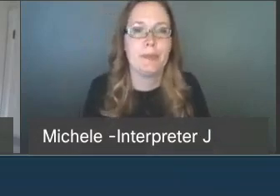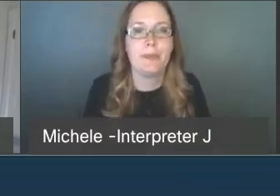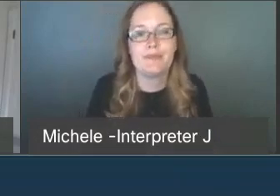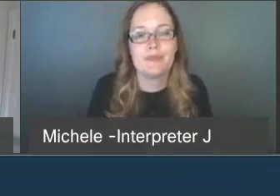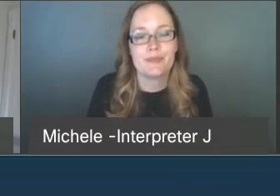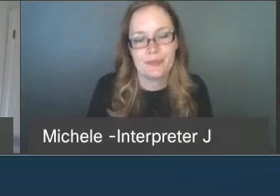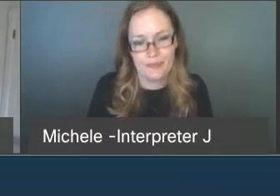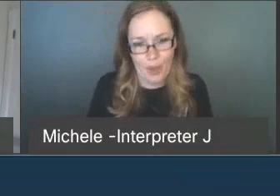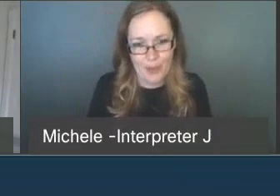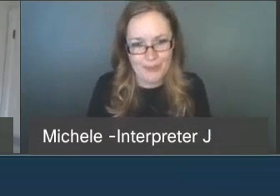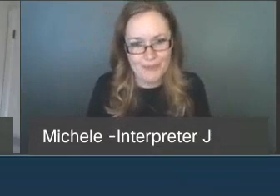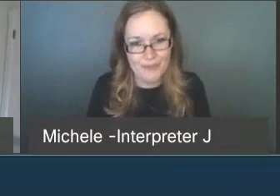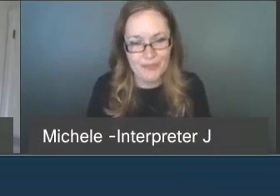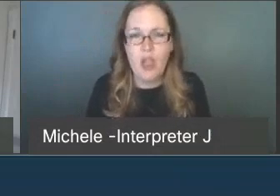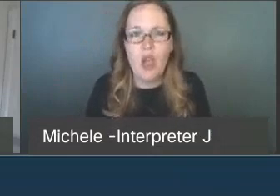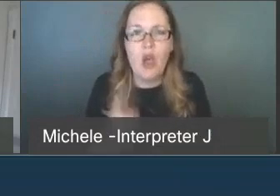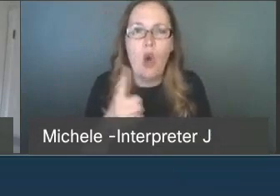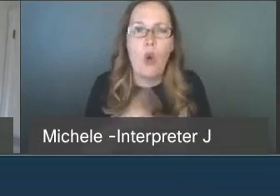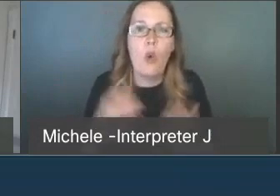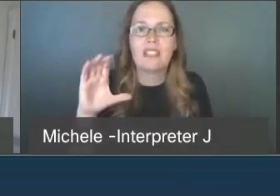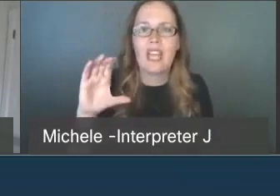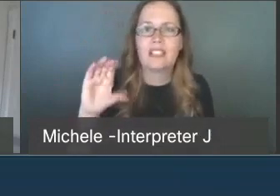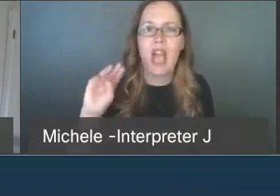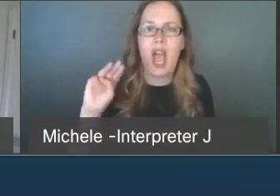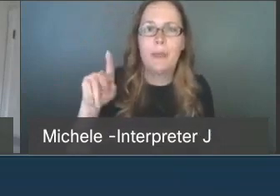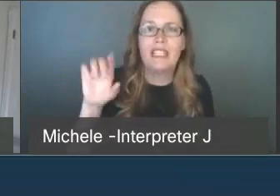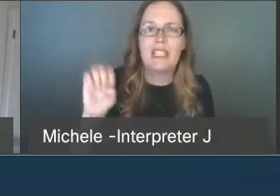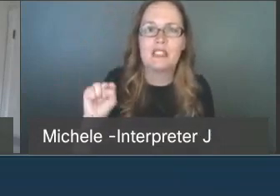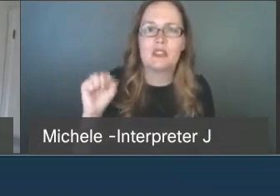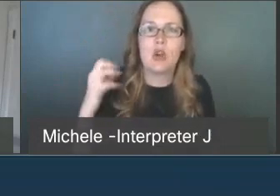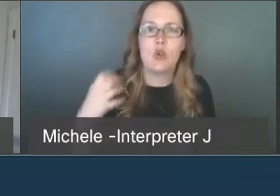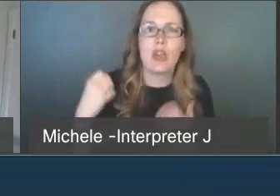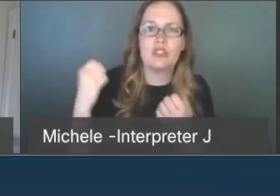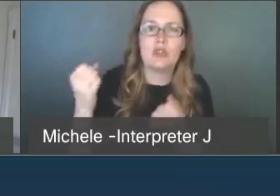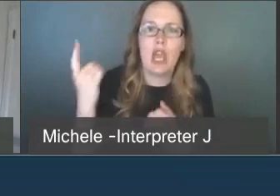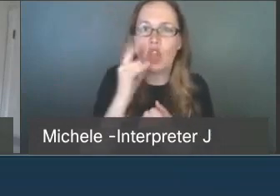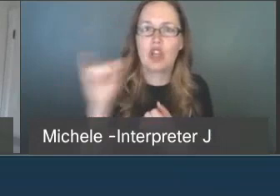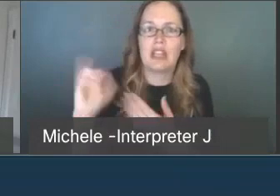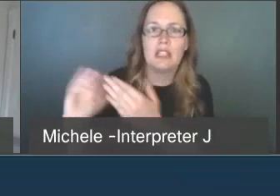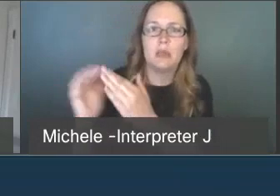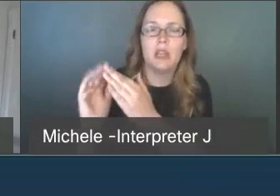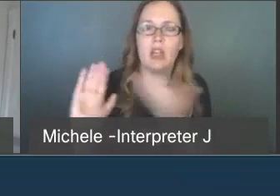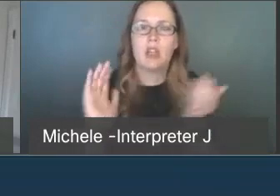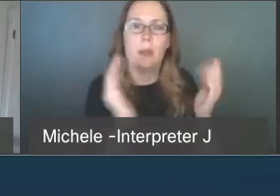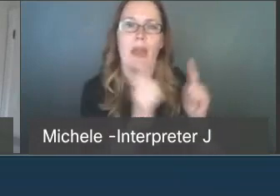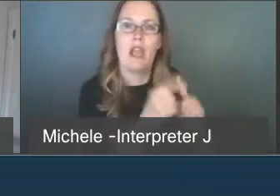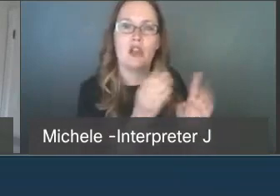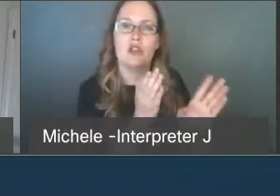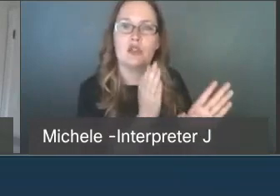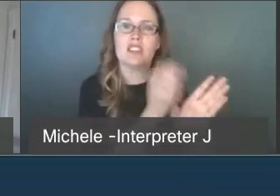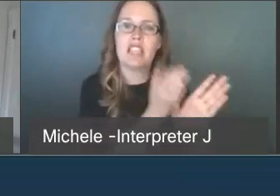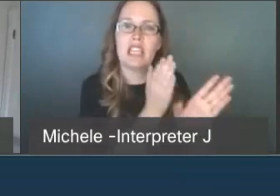Okay, what does competence restoration look like in the community versus the forensic hospitals? And is there a certain advantage